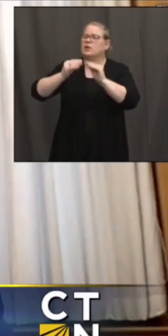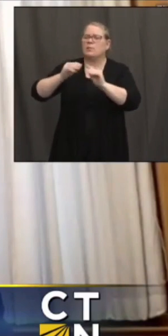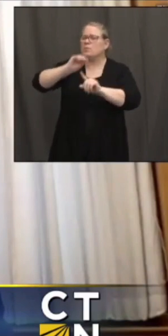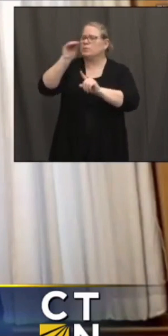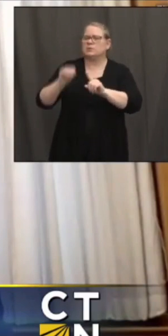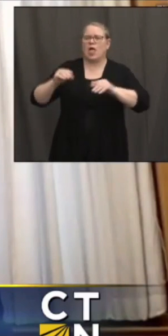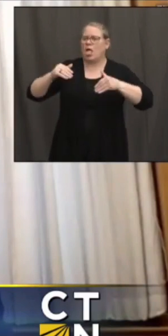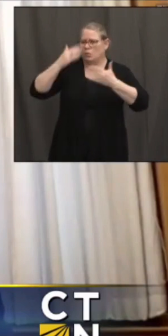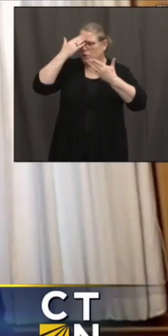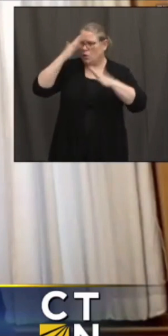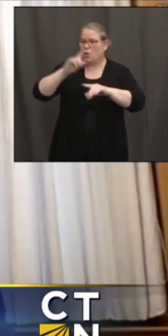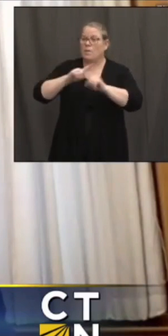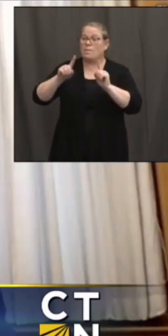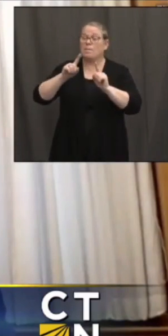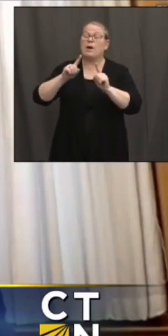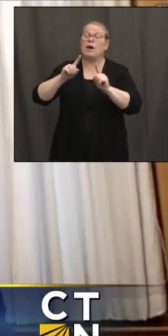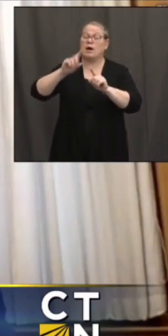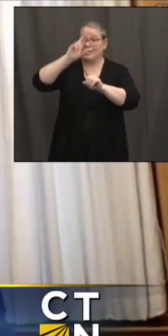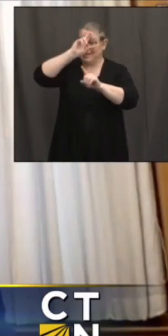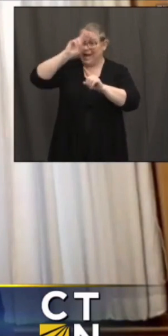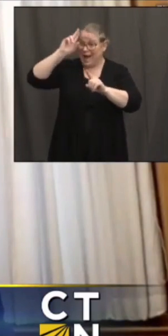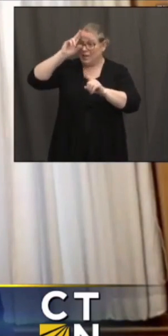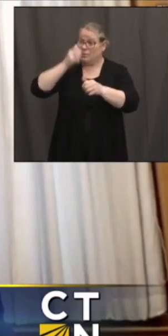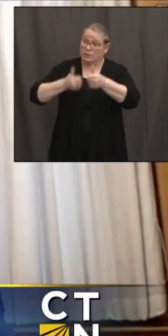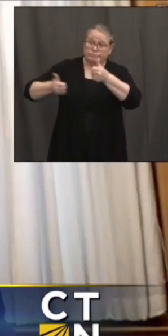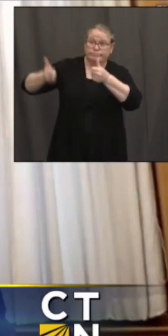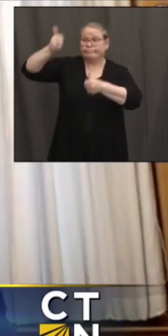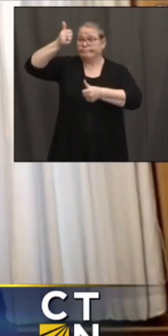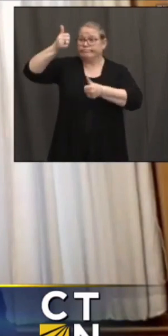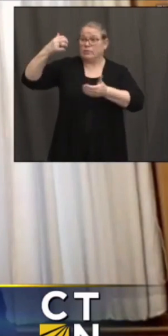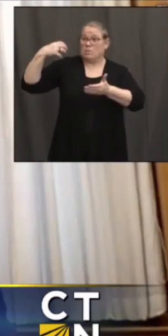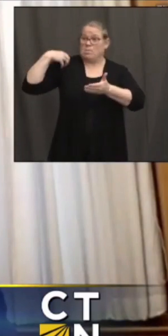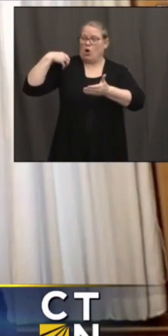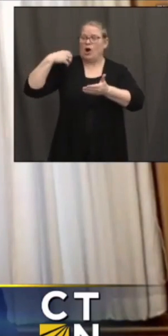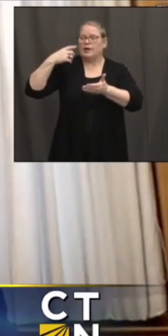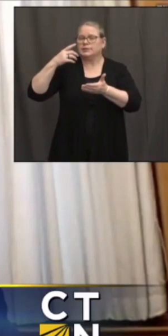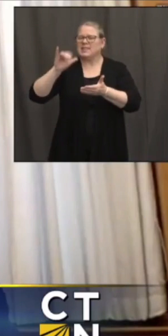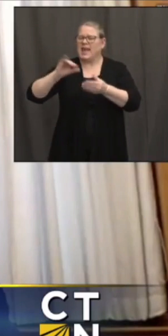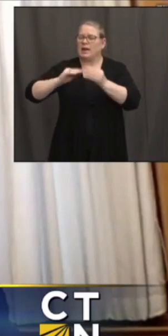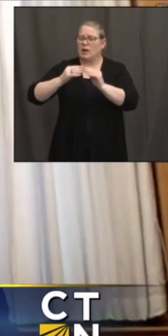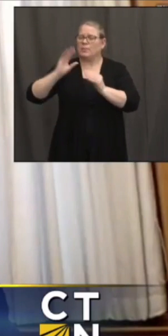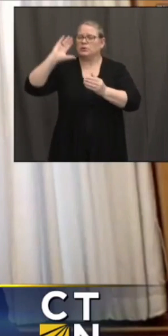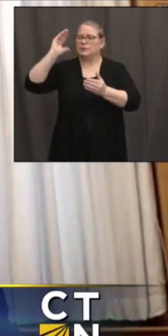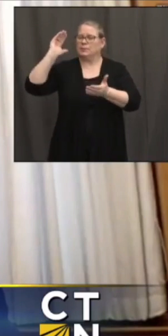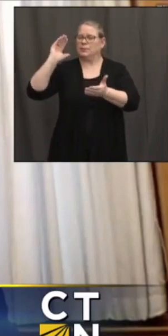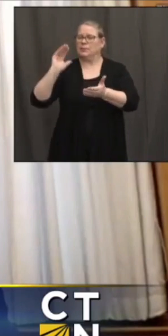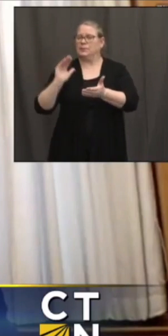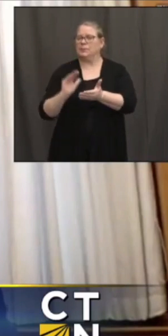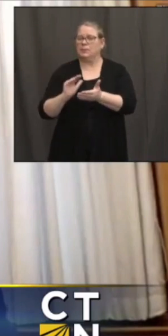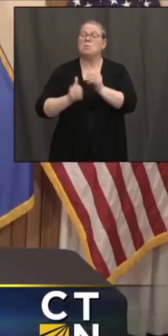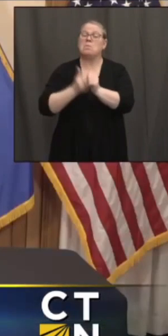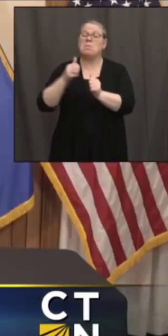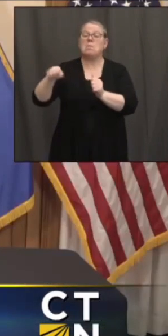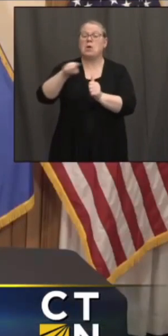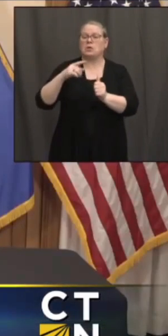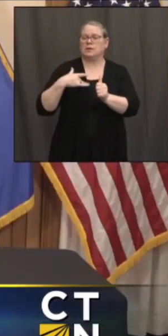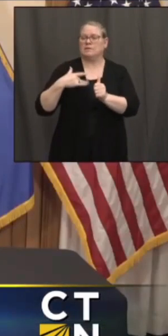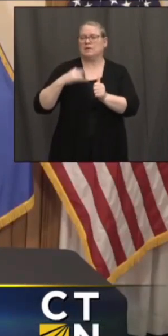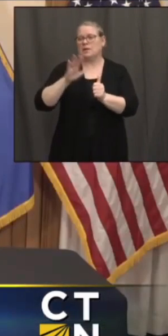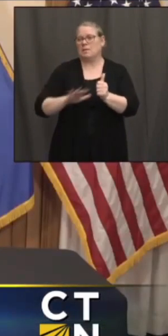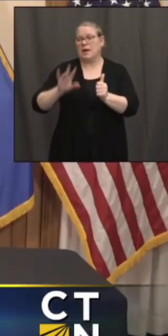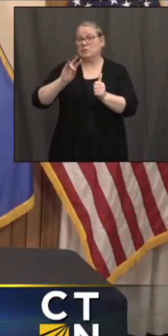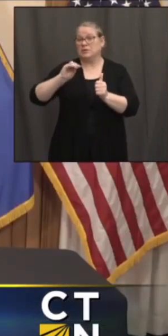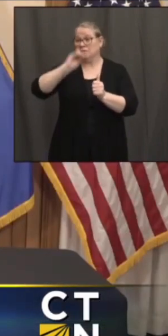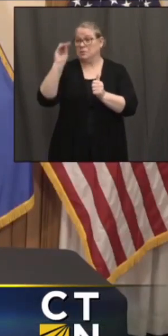is that percentage has been shrinking pretty consistently, and at this point, most of them think that they're up around 70%.